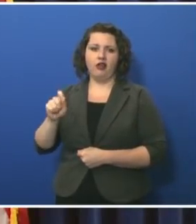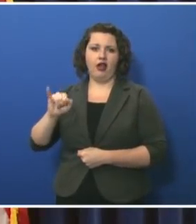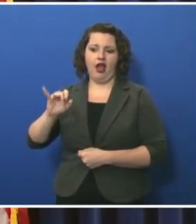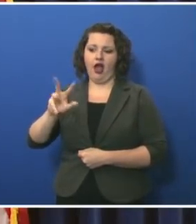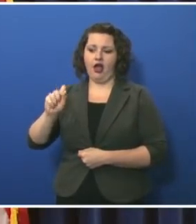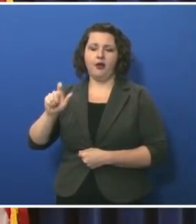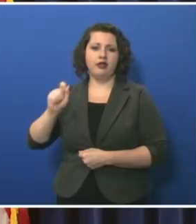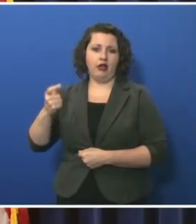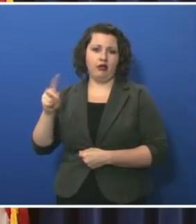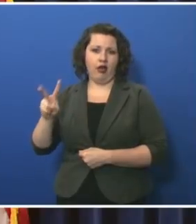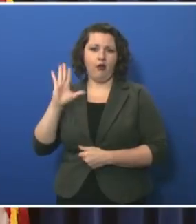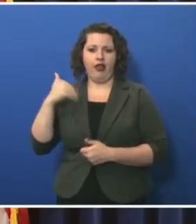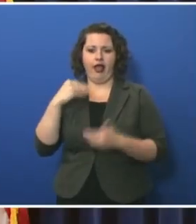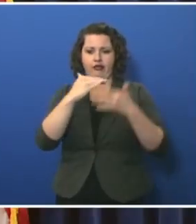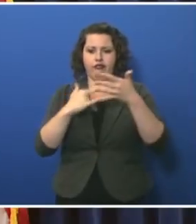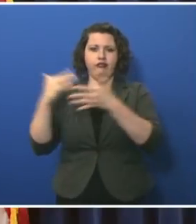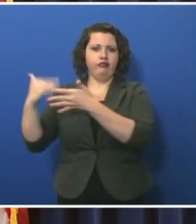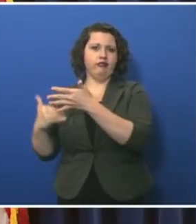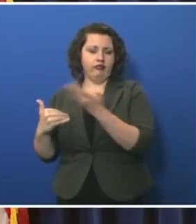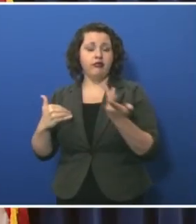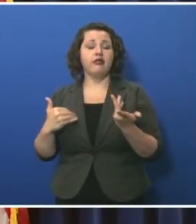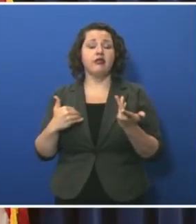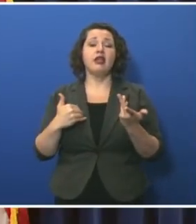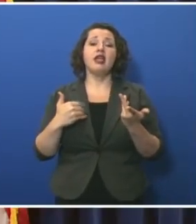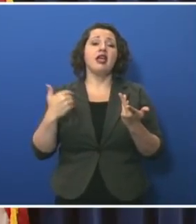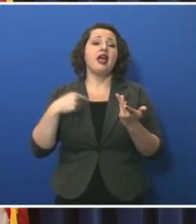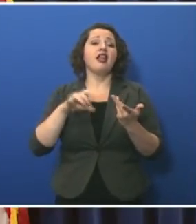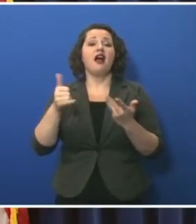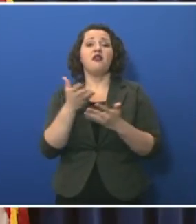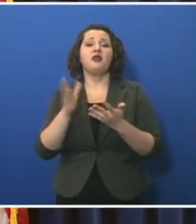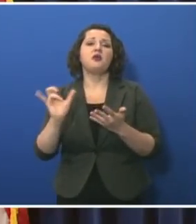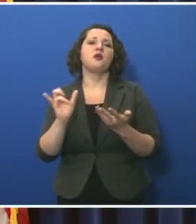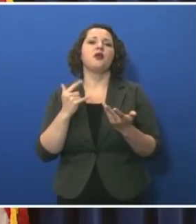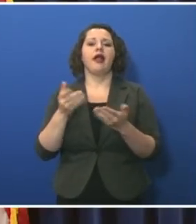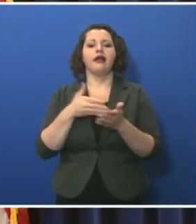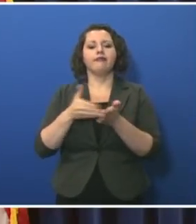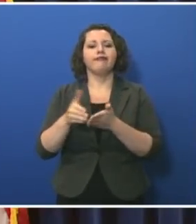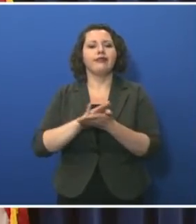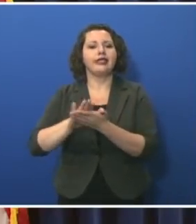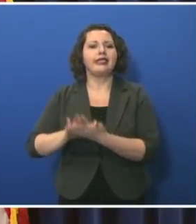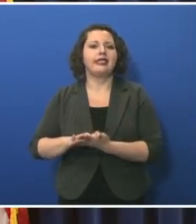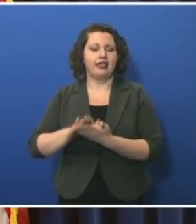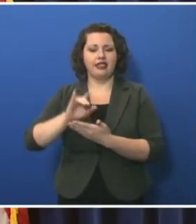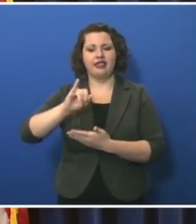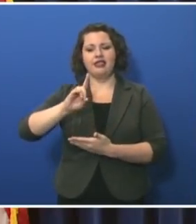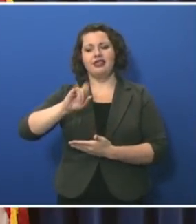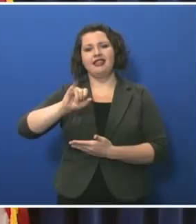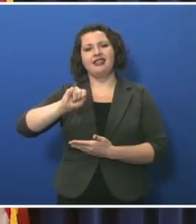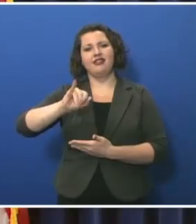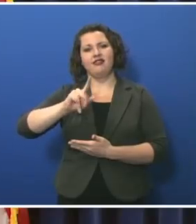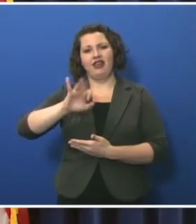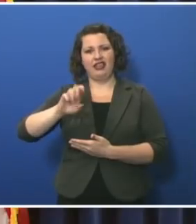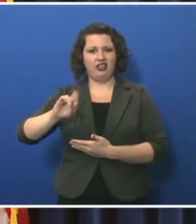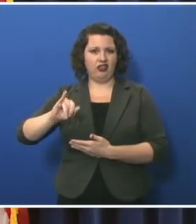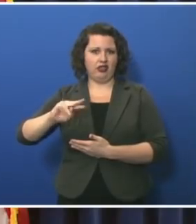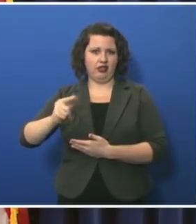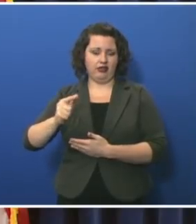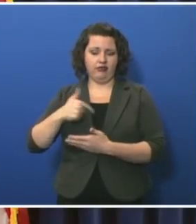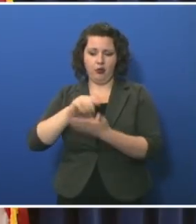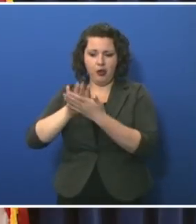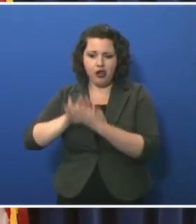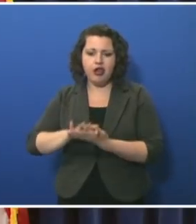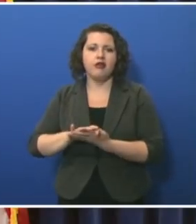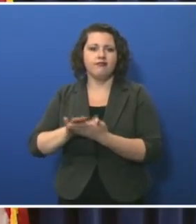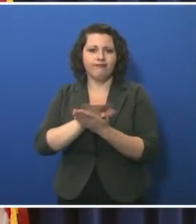that I've just discussed, as well as other measures that we talk about, like frequent cleaning and disinfecting. So overall, I think this has continued